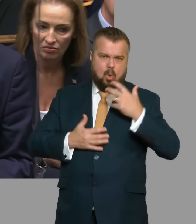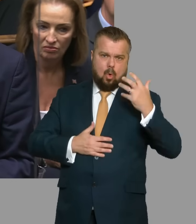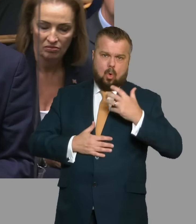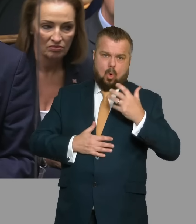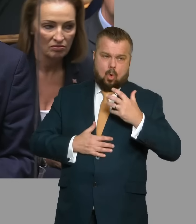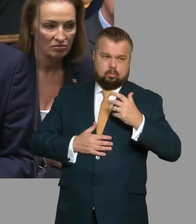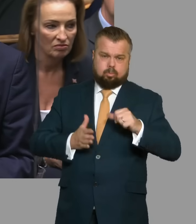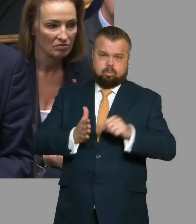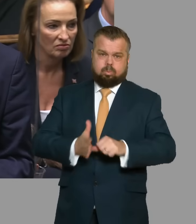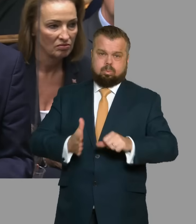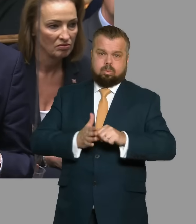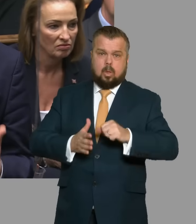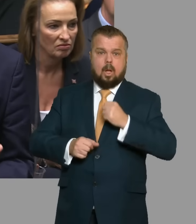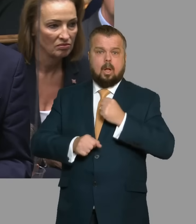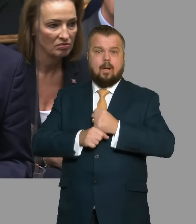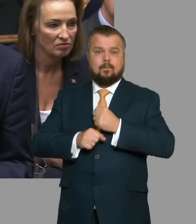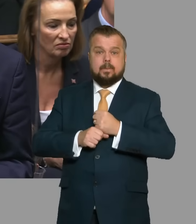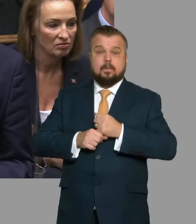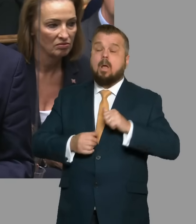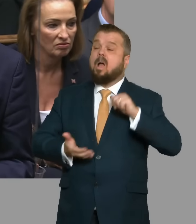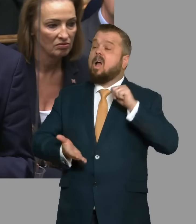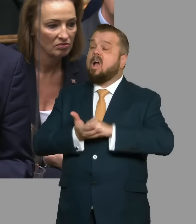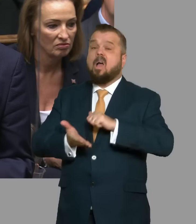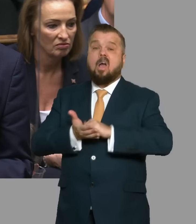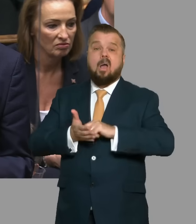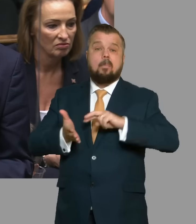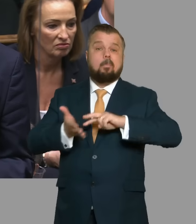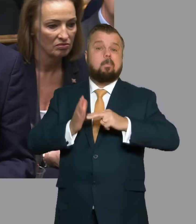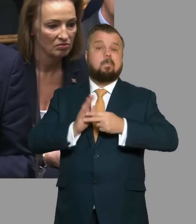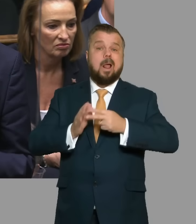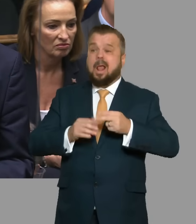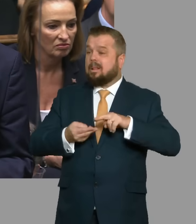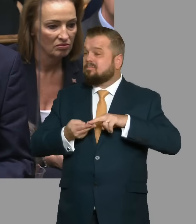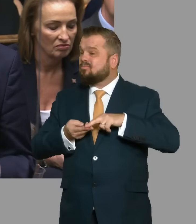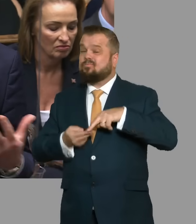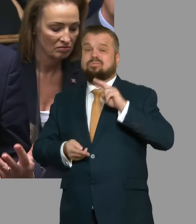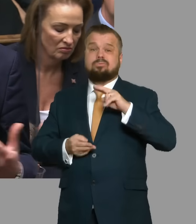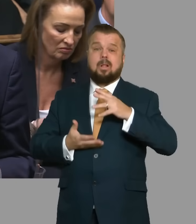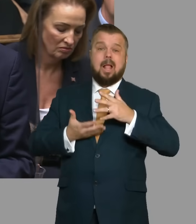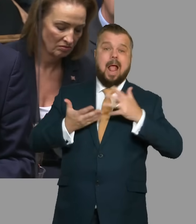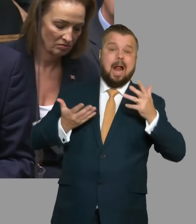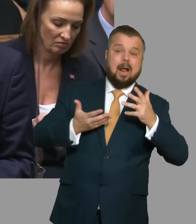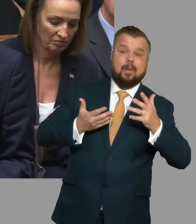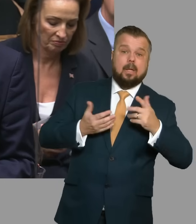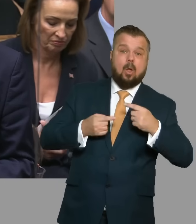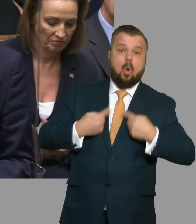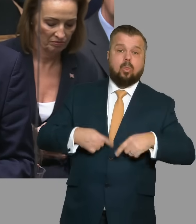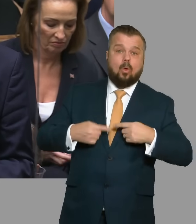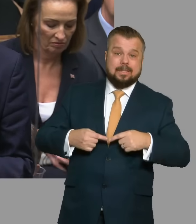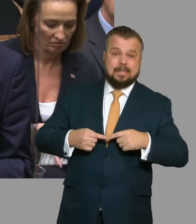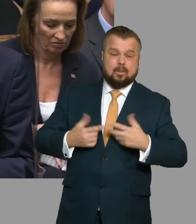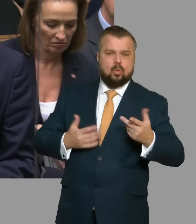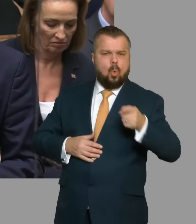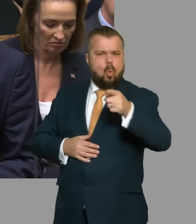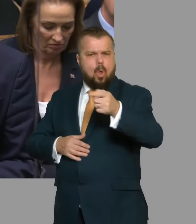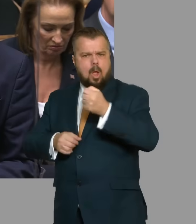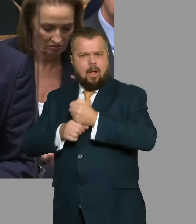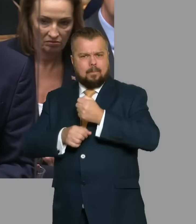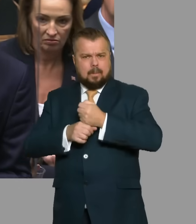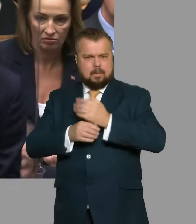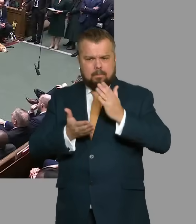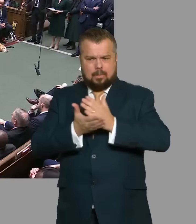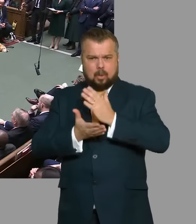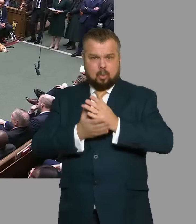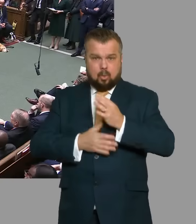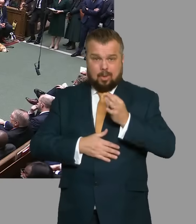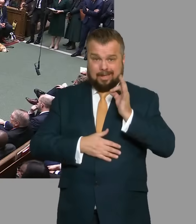which Somerset is one, are properly reimbursed for the cost of remoteness so that children in my Taunton and Wellington constituency do not suffer as a